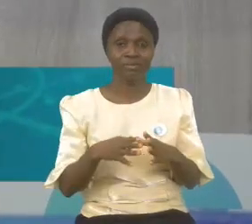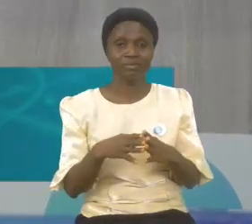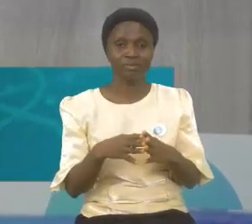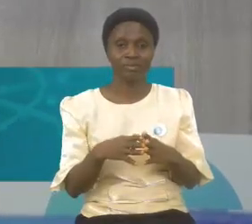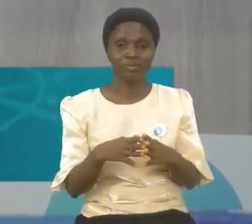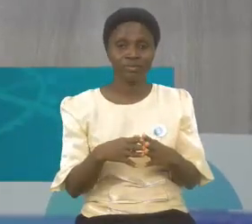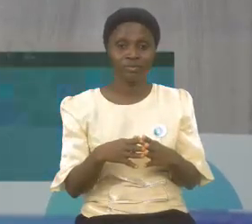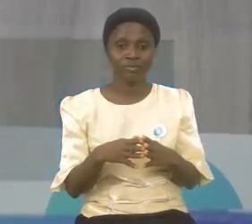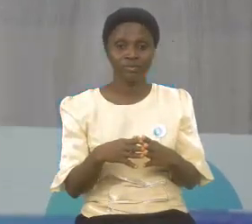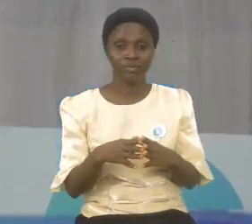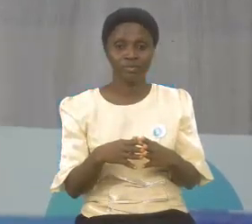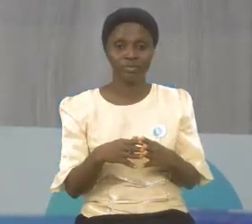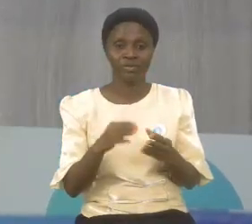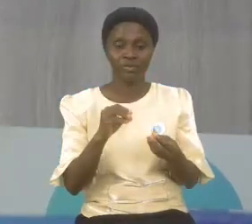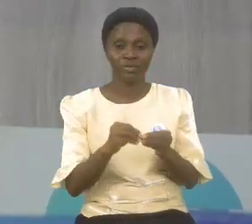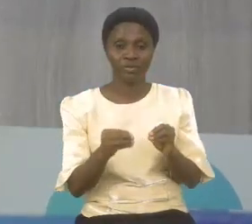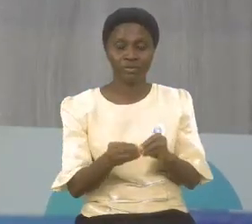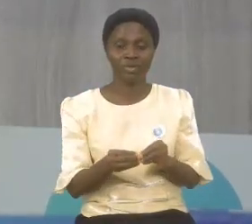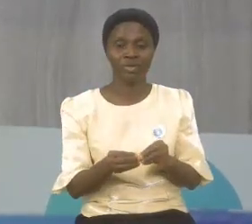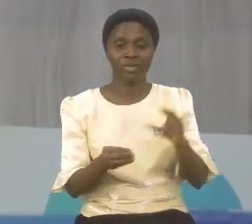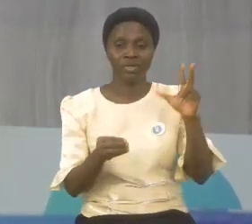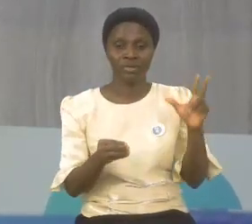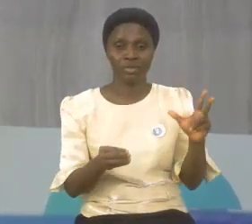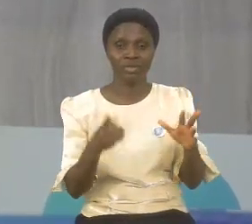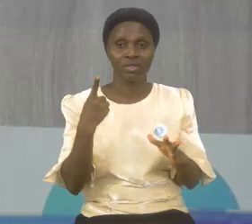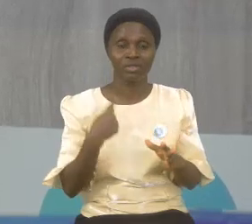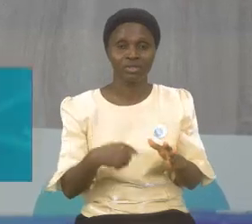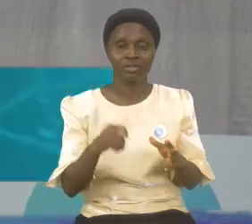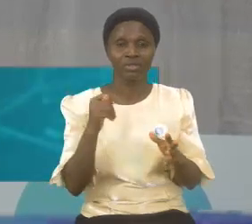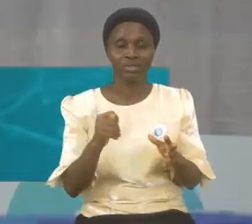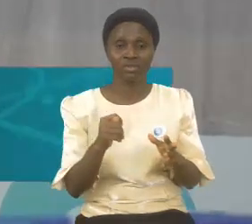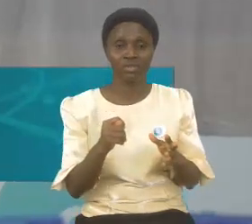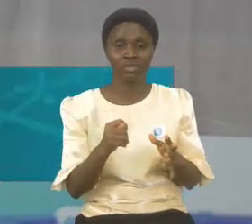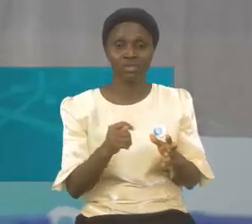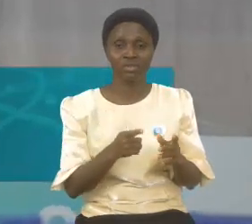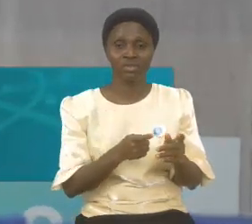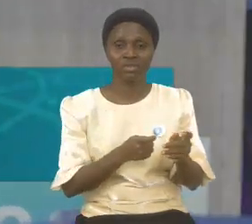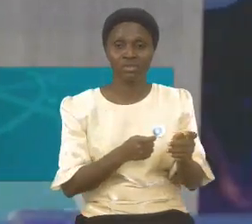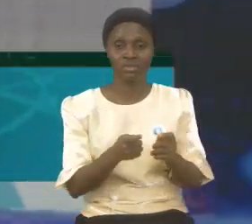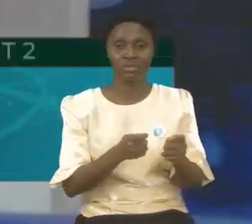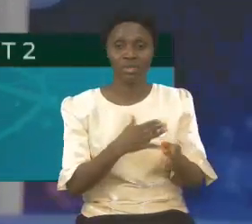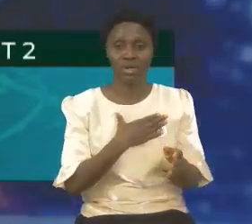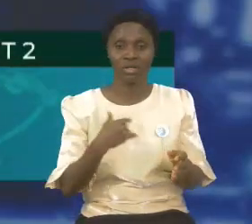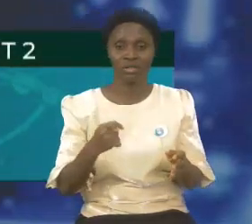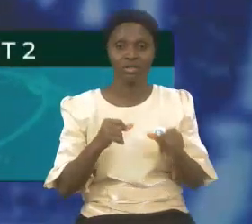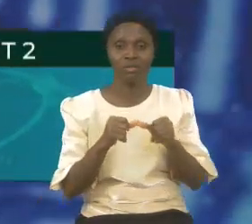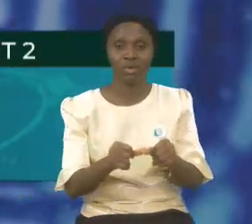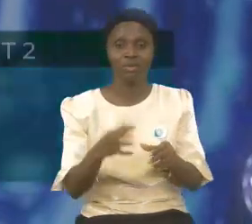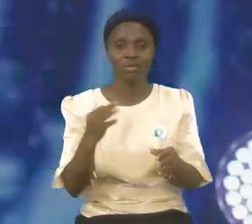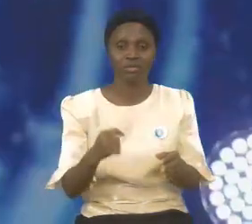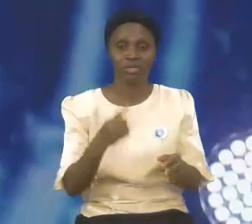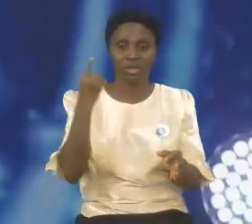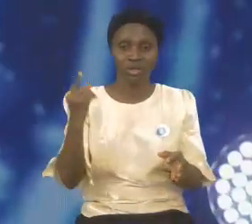kingdoms; number three, the preeminence and the permanence of the everlasting king. Let's look at number one